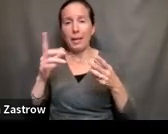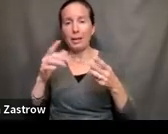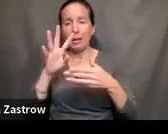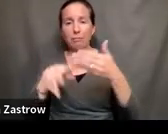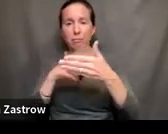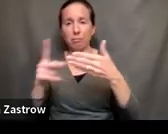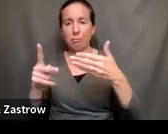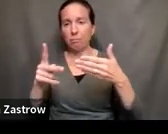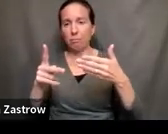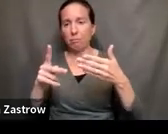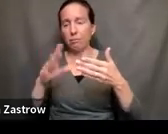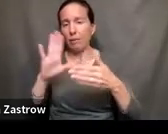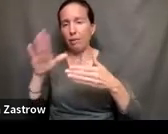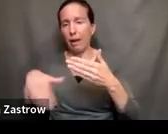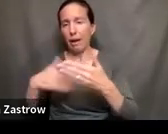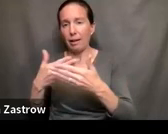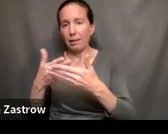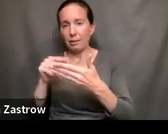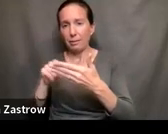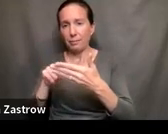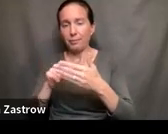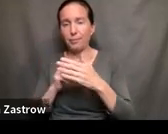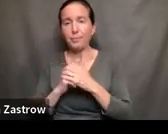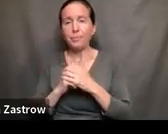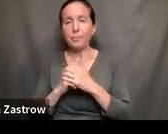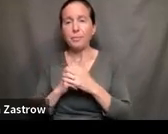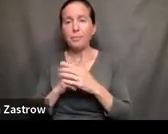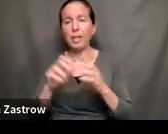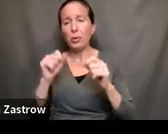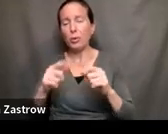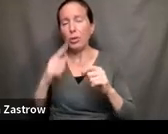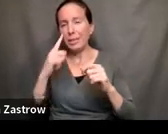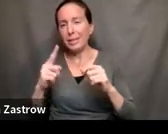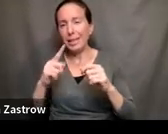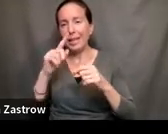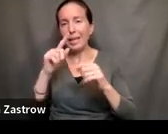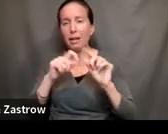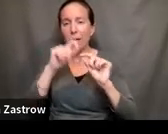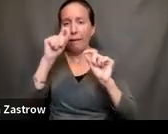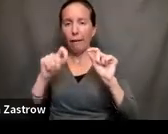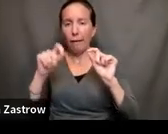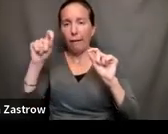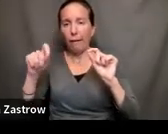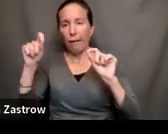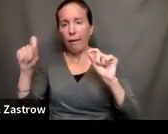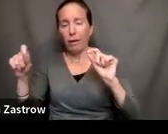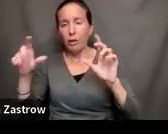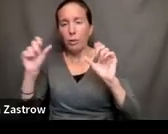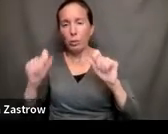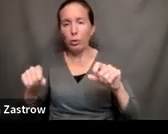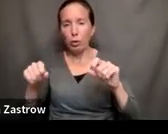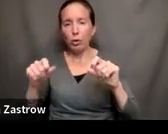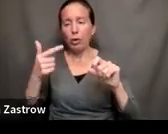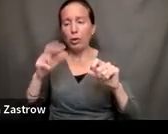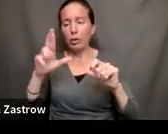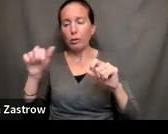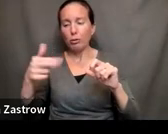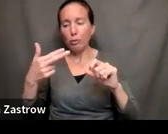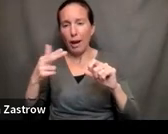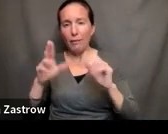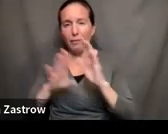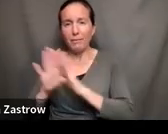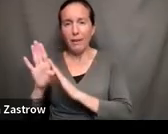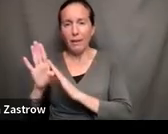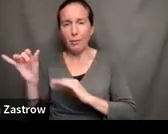well. So I would do that as far as behavior. When I was looking more at academics, it all depended on what